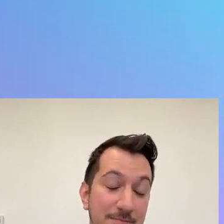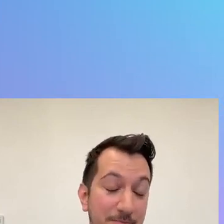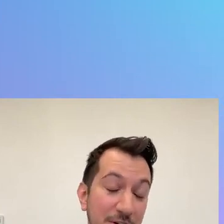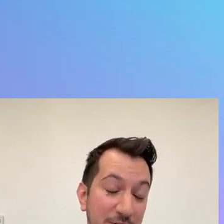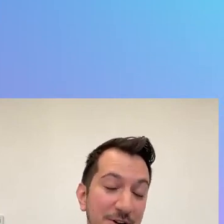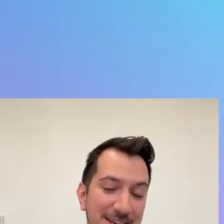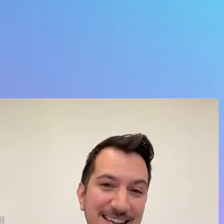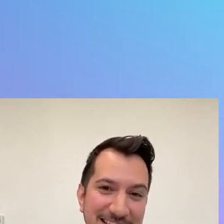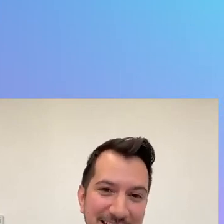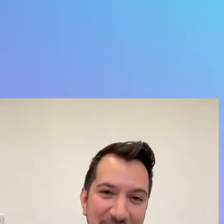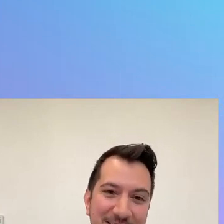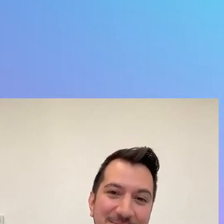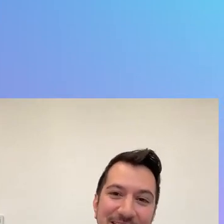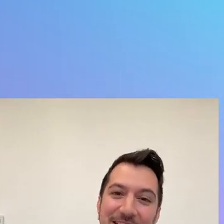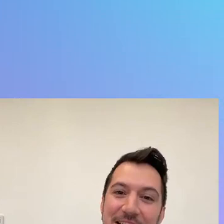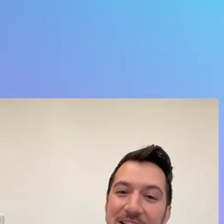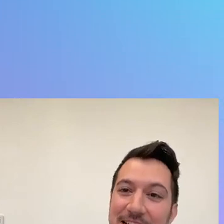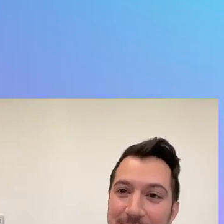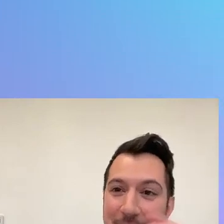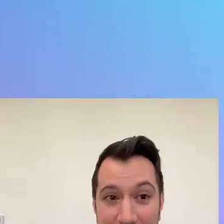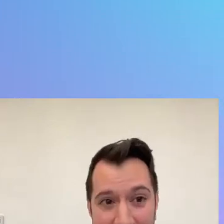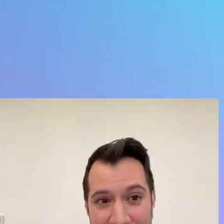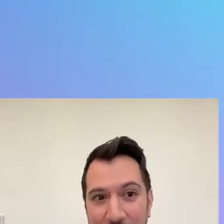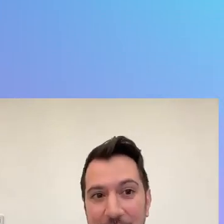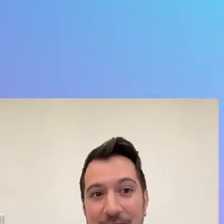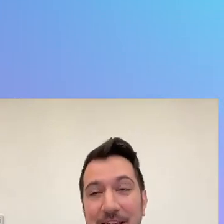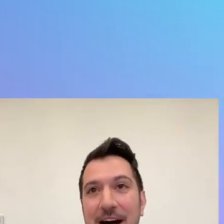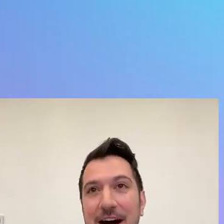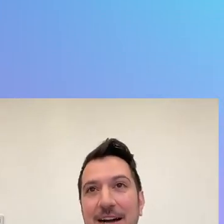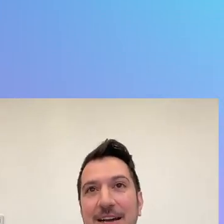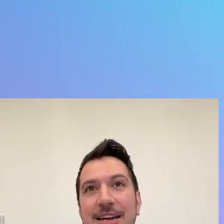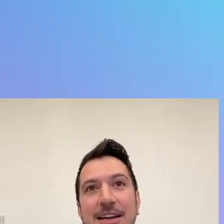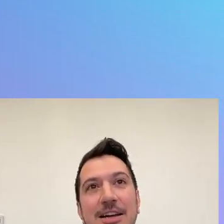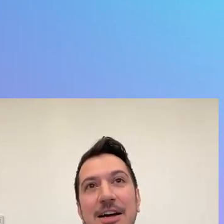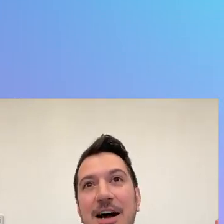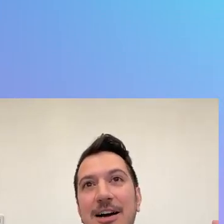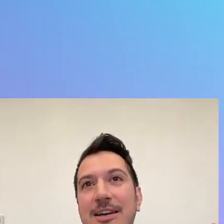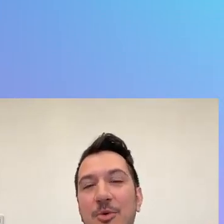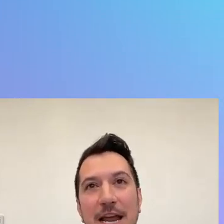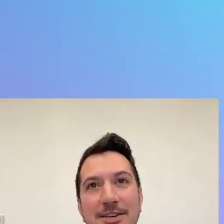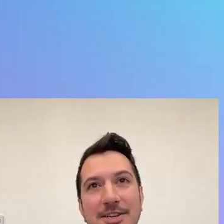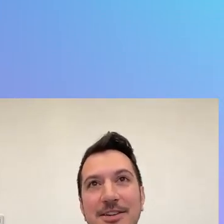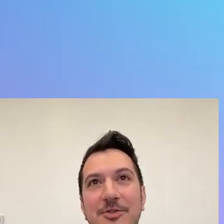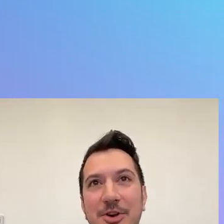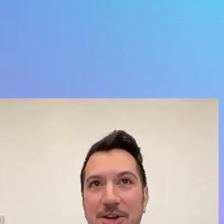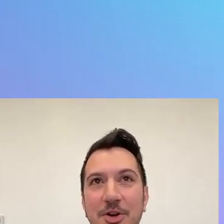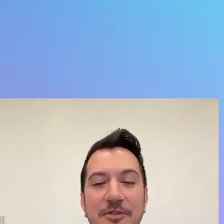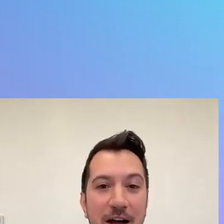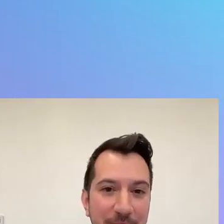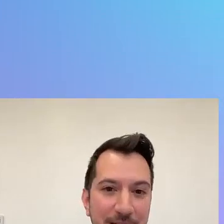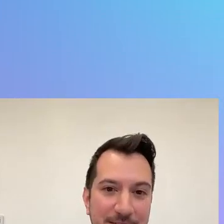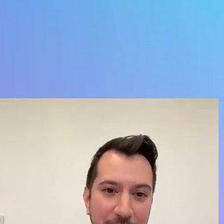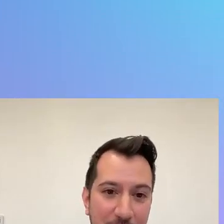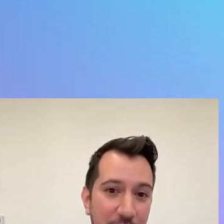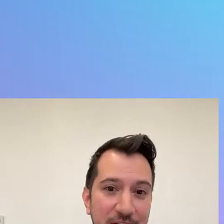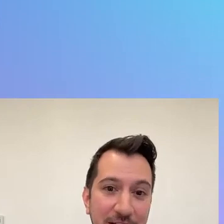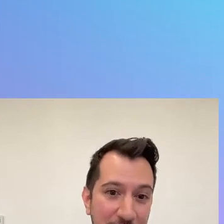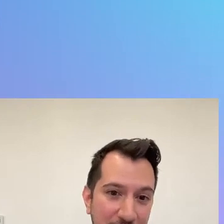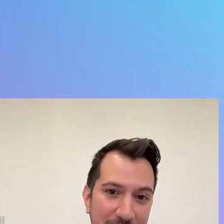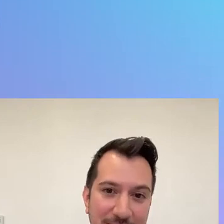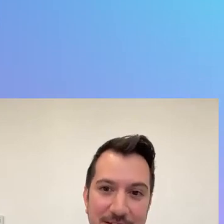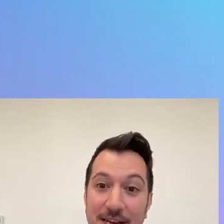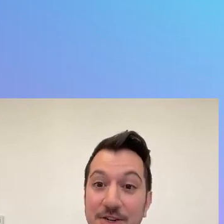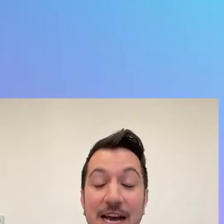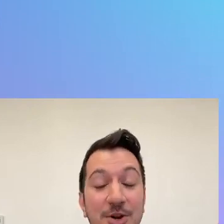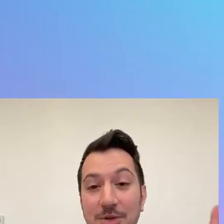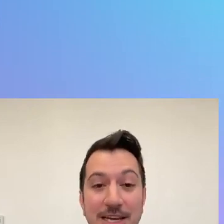bad, but good. In my last talk, like I ranted for a good 5 minutes about the color